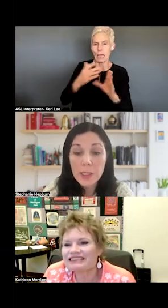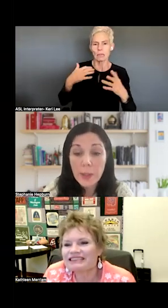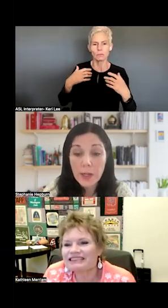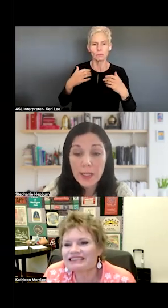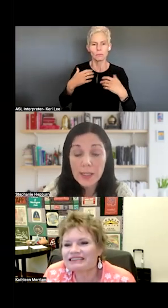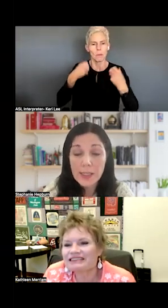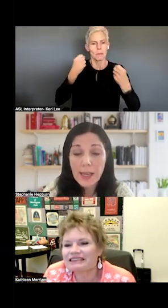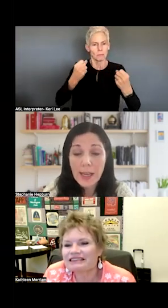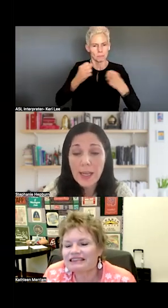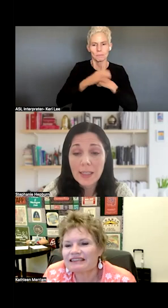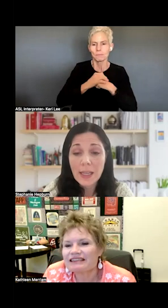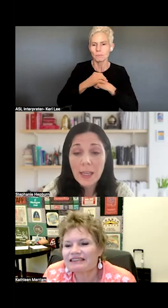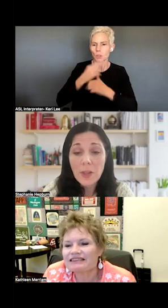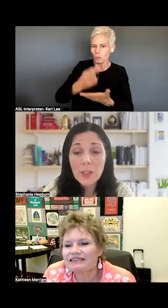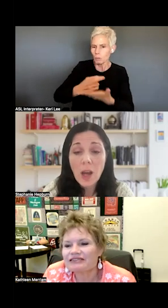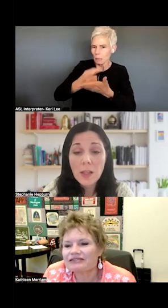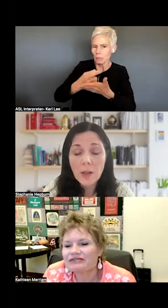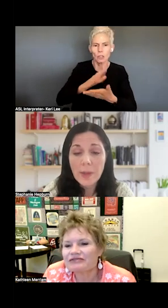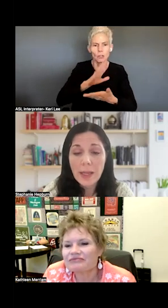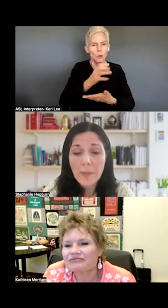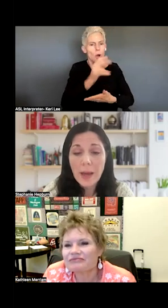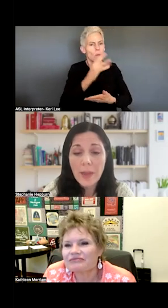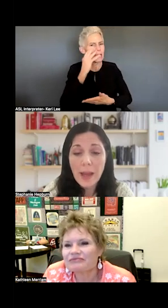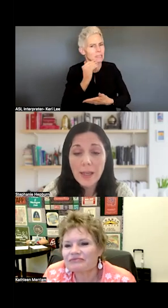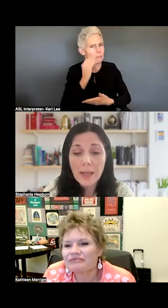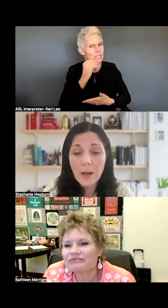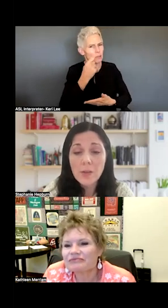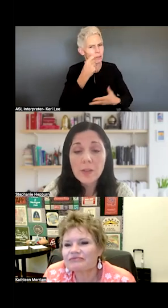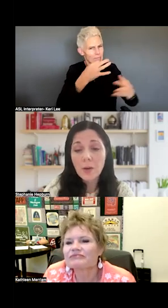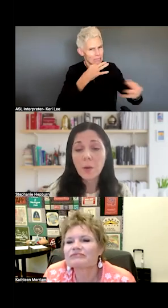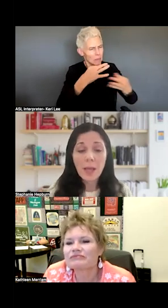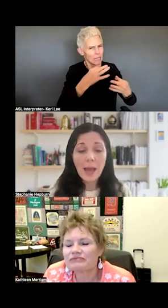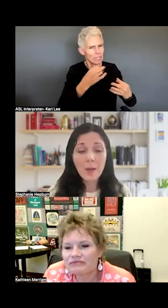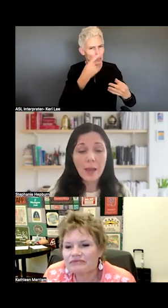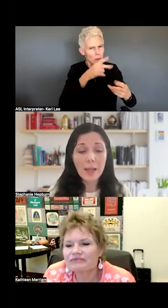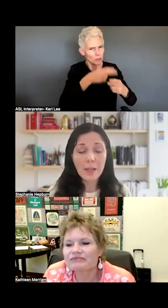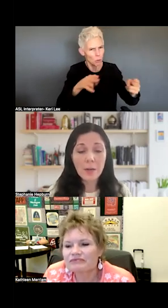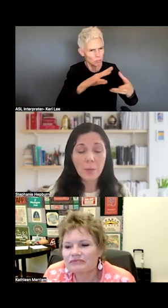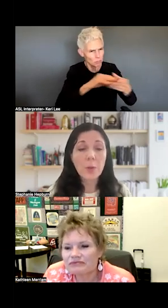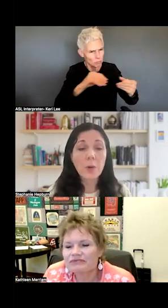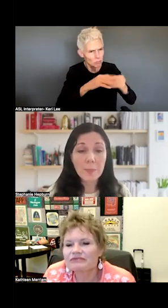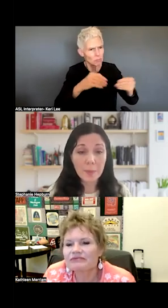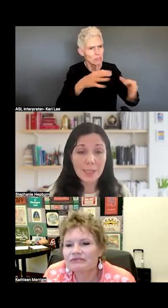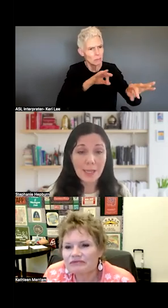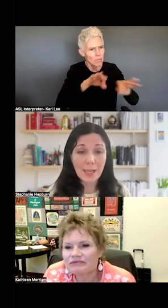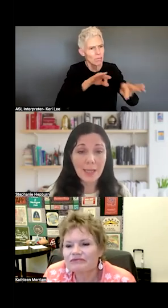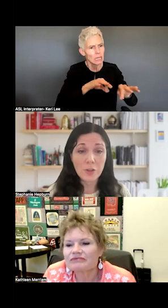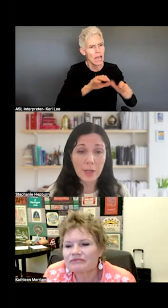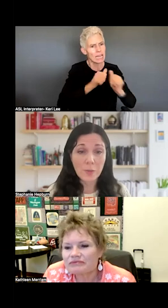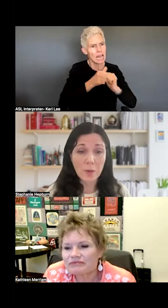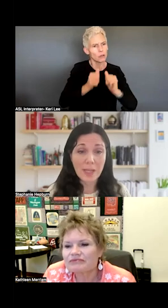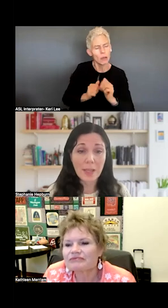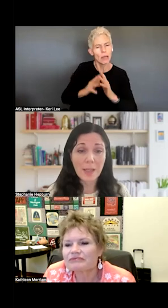own experience, and if you could talk a little bit about that, and also how that, when you were implementing